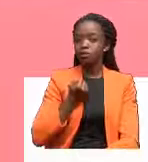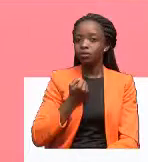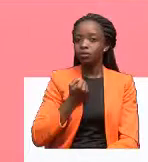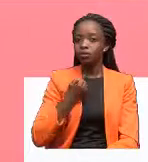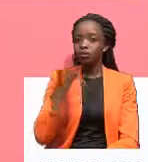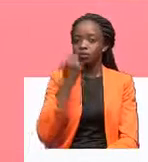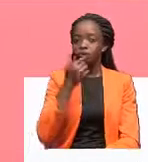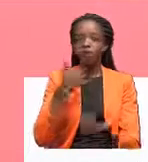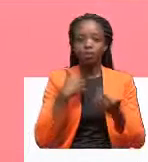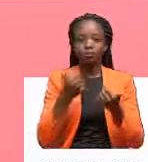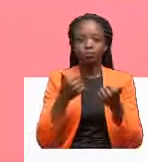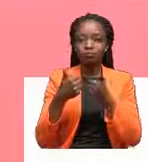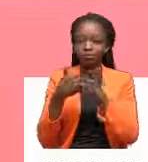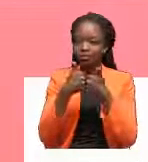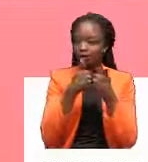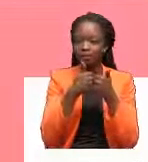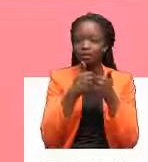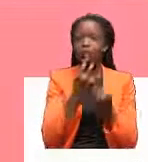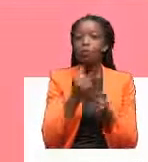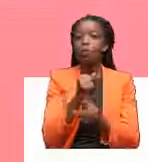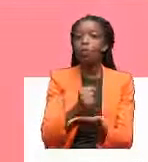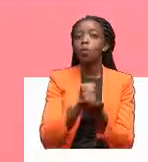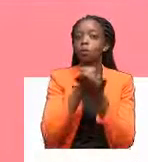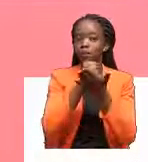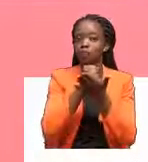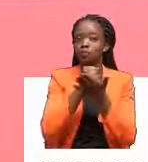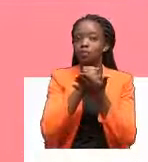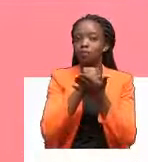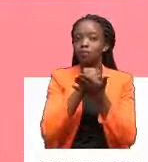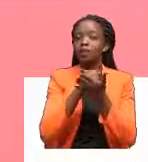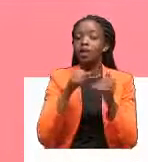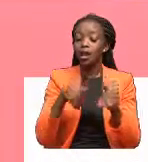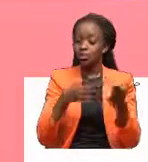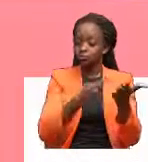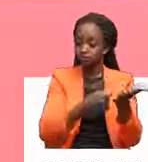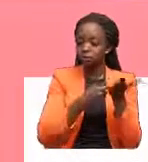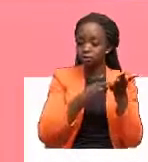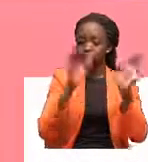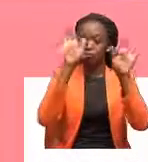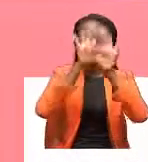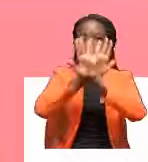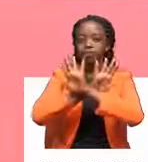these crying out for help, and they bring us to our discussion tonight.